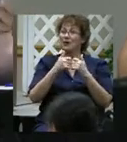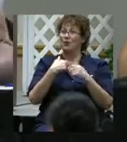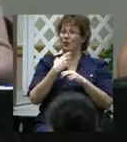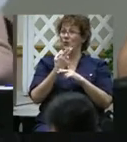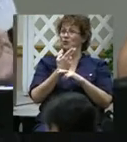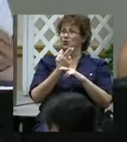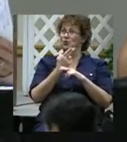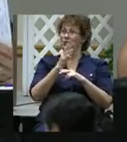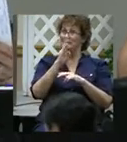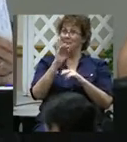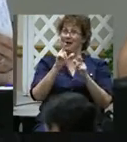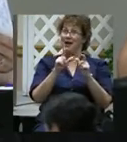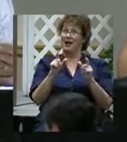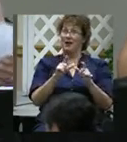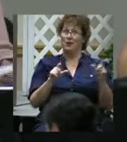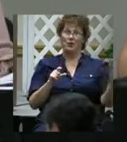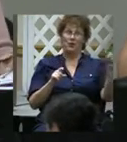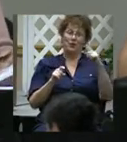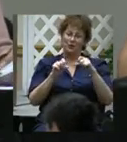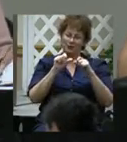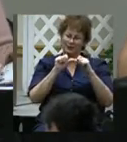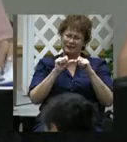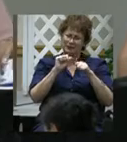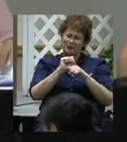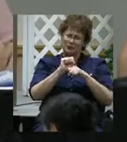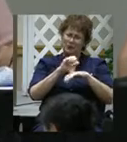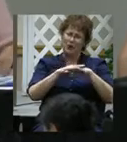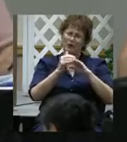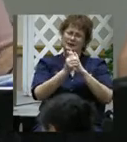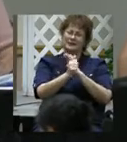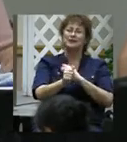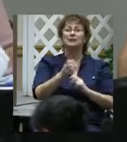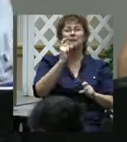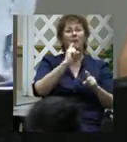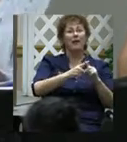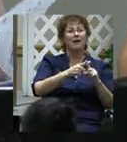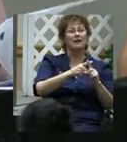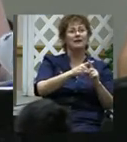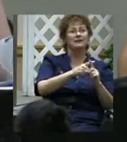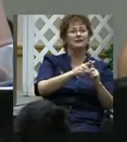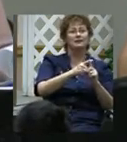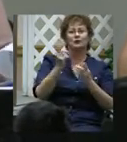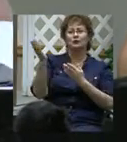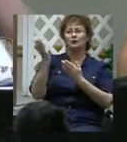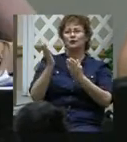can, continue working on their skills and serving the judiciary.